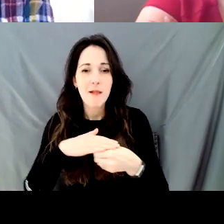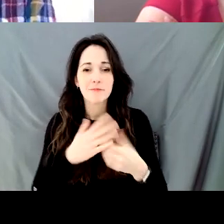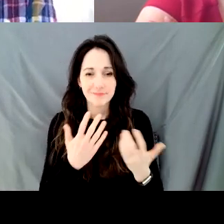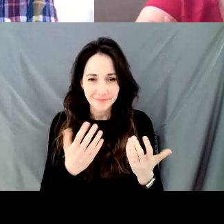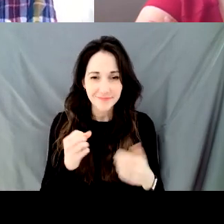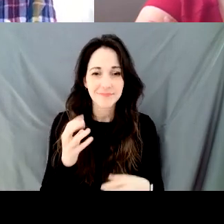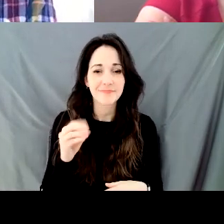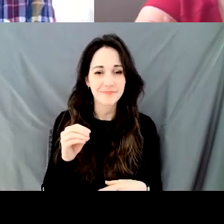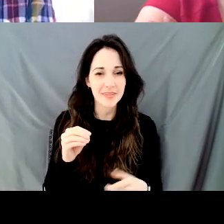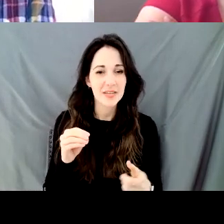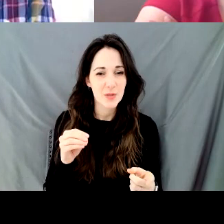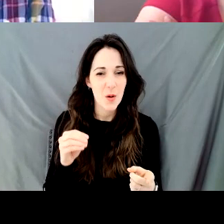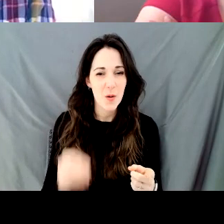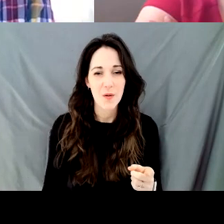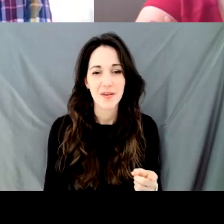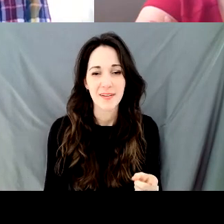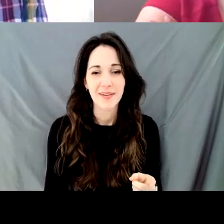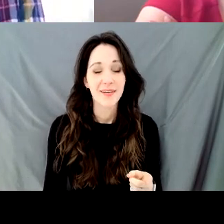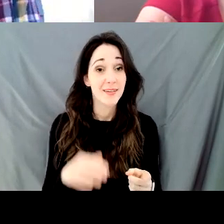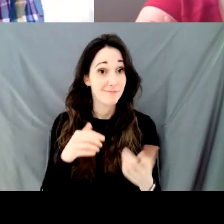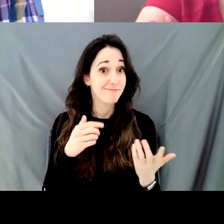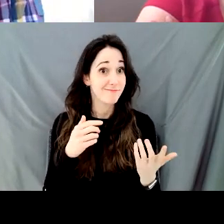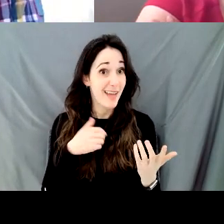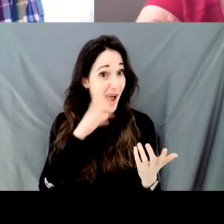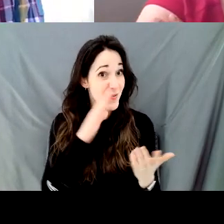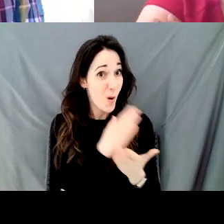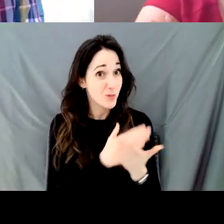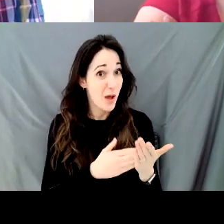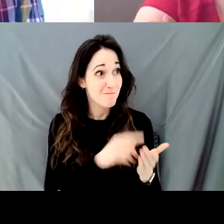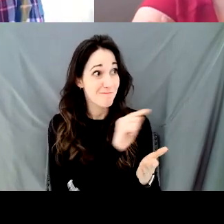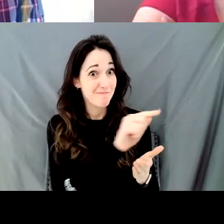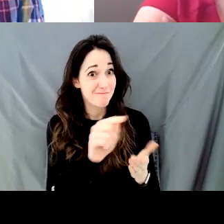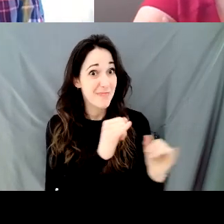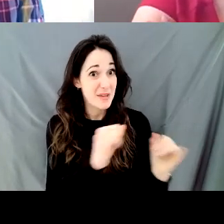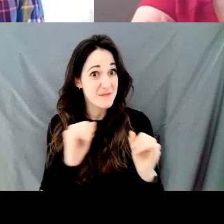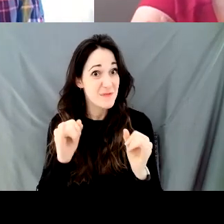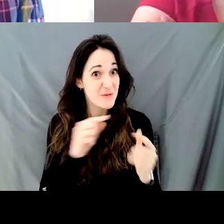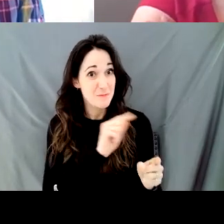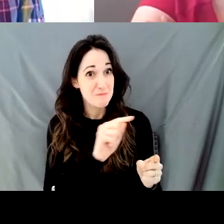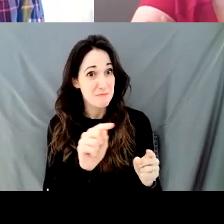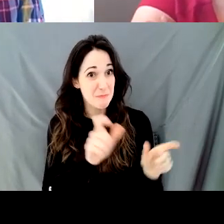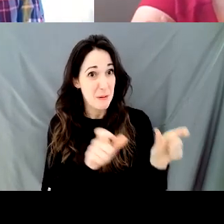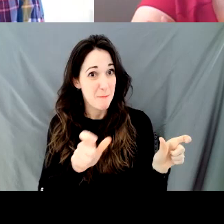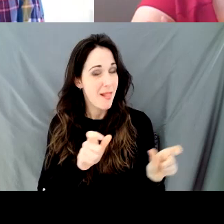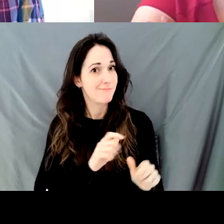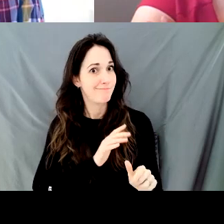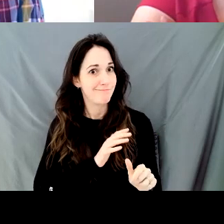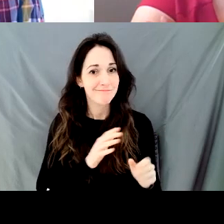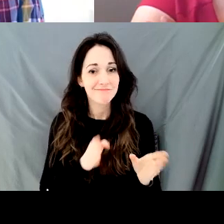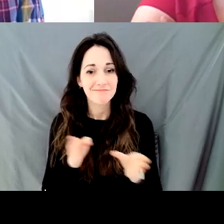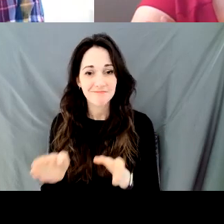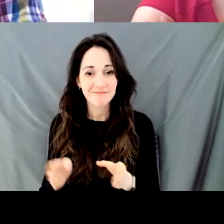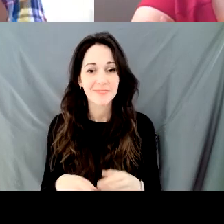so that's really cool. And then I would say American Like Me. It's a short story book. And